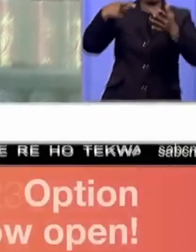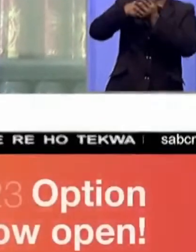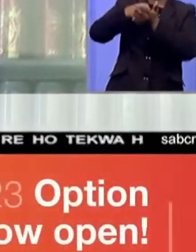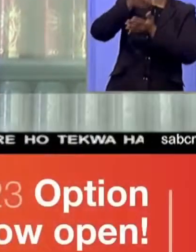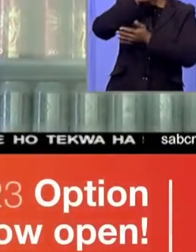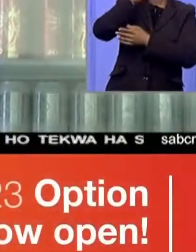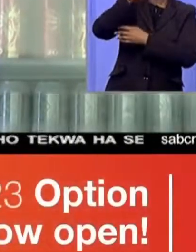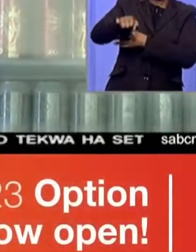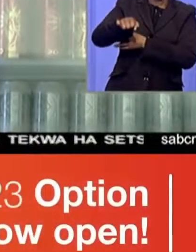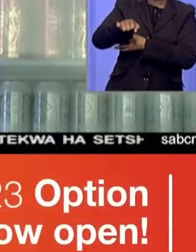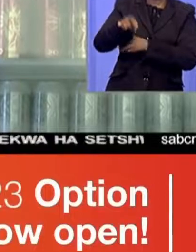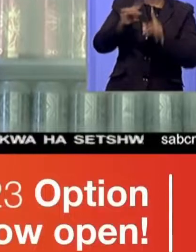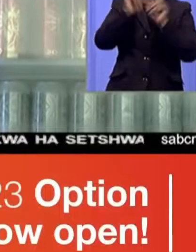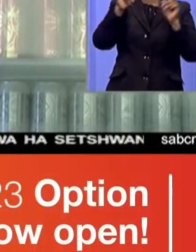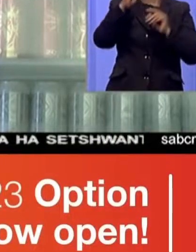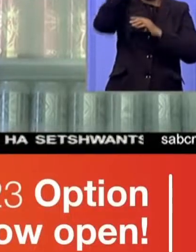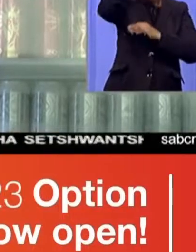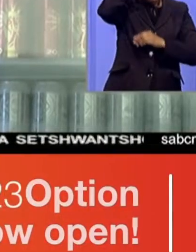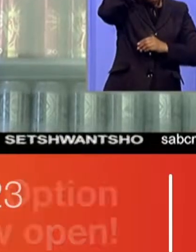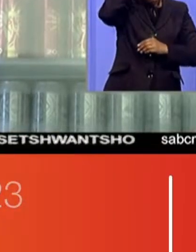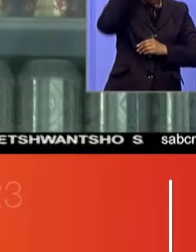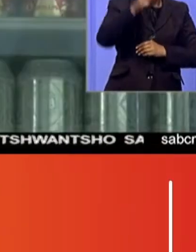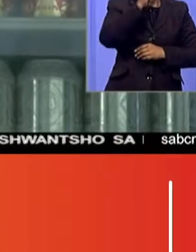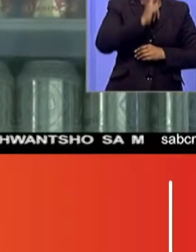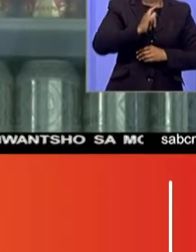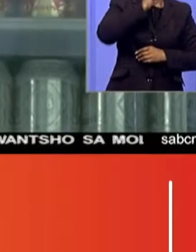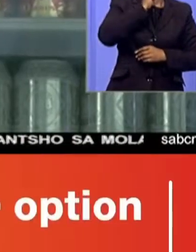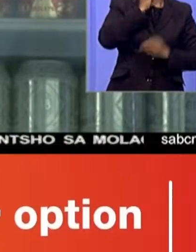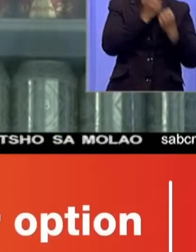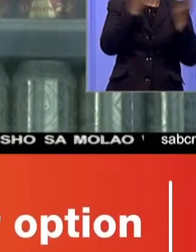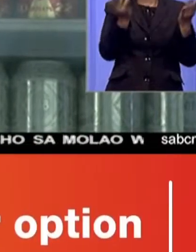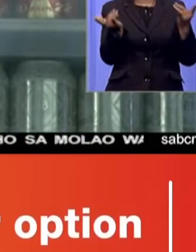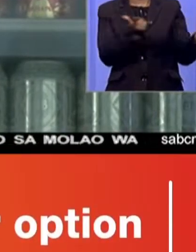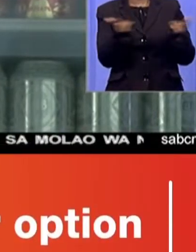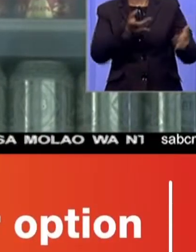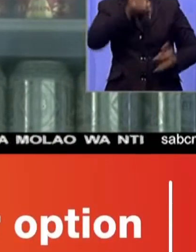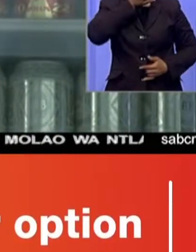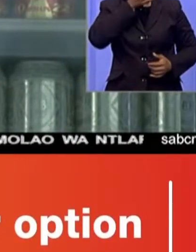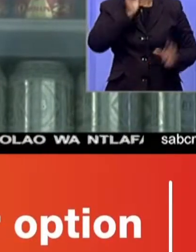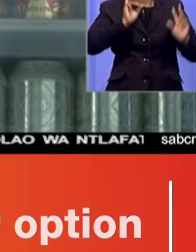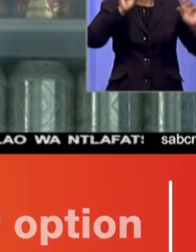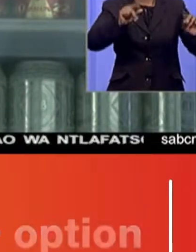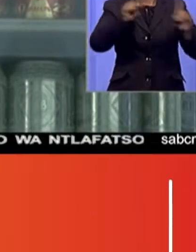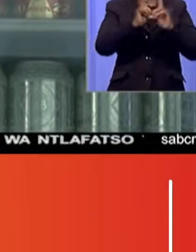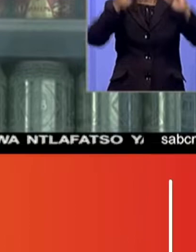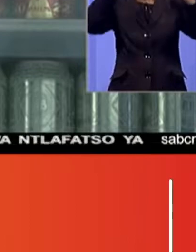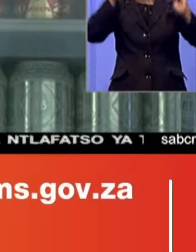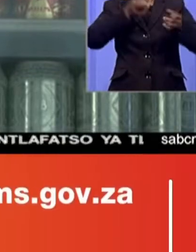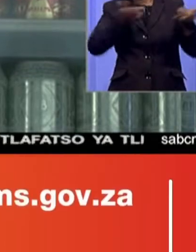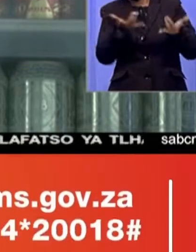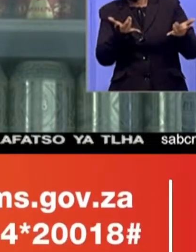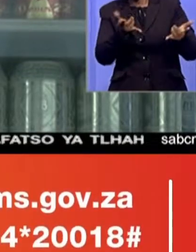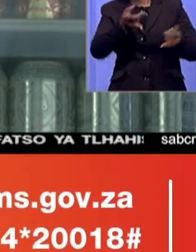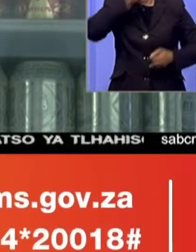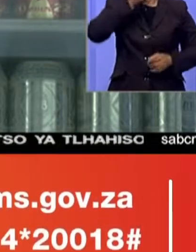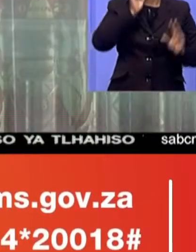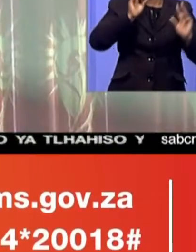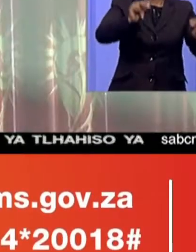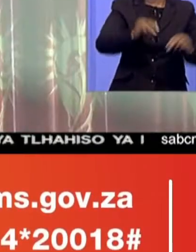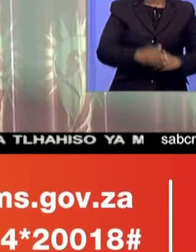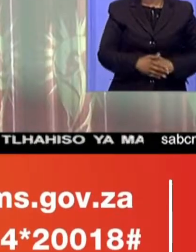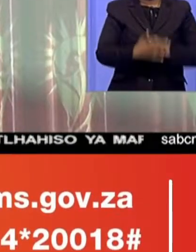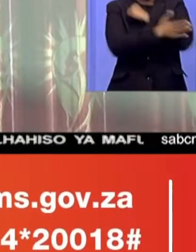thibetswe naheng ya mamosleme ya Qatar pele ho tsitsipano e teng ya ho rekisa biri ka mabaleng a dipapadi. Naha ya Qatar e ne e bonahala